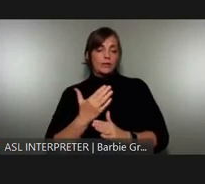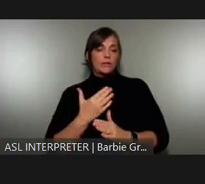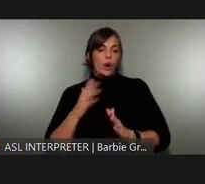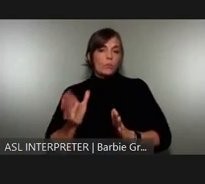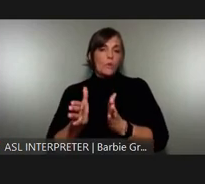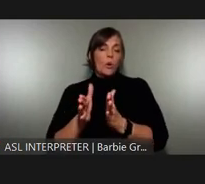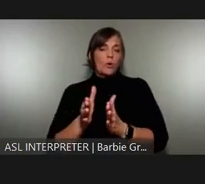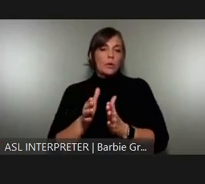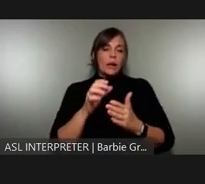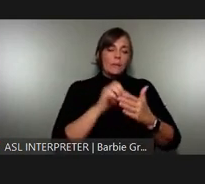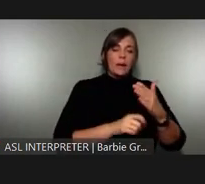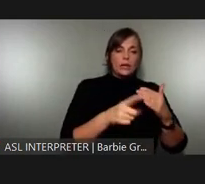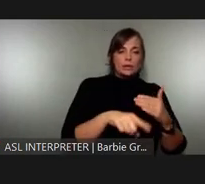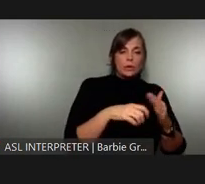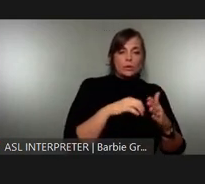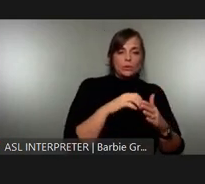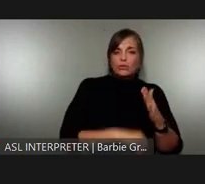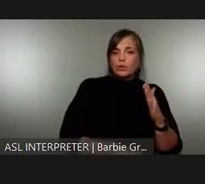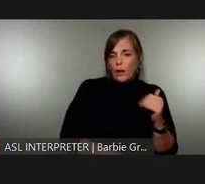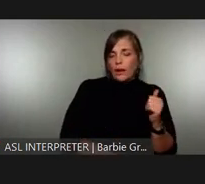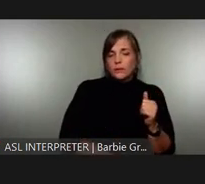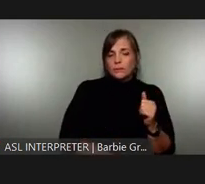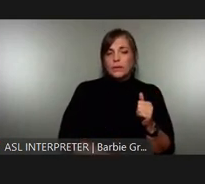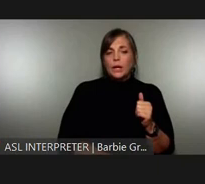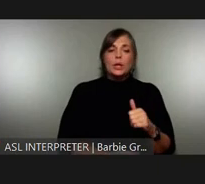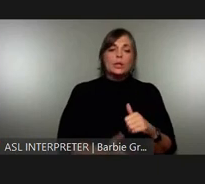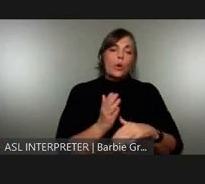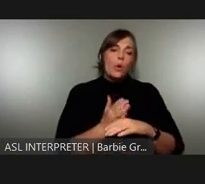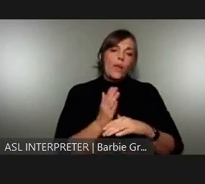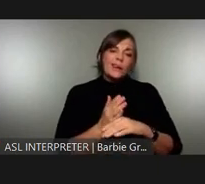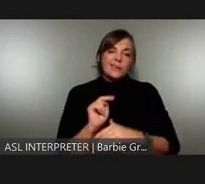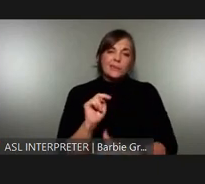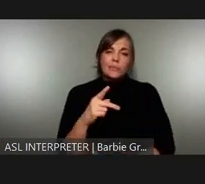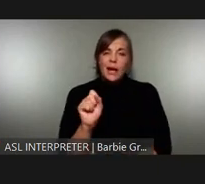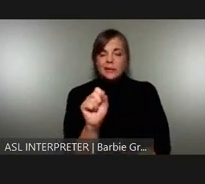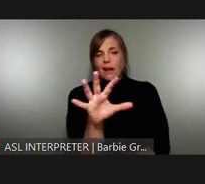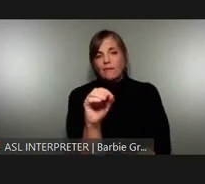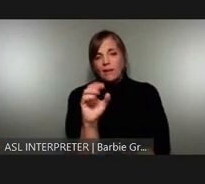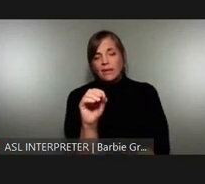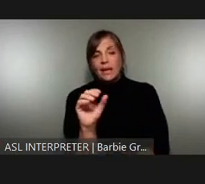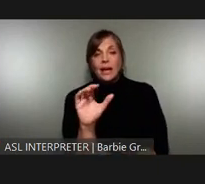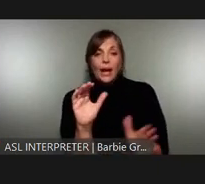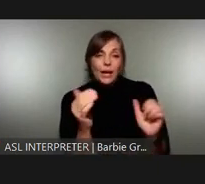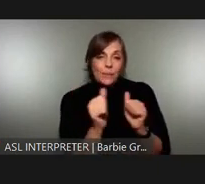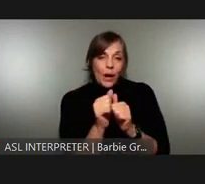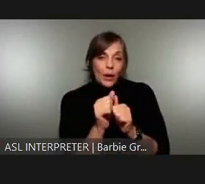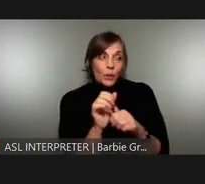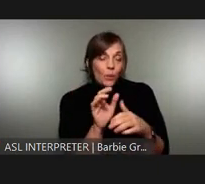detractors. That gives us a Net Promoter Score of 50. Compare that to an industry norm of